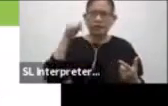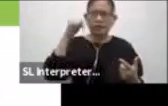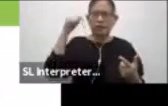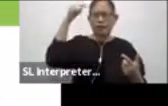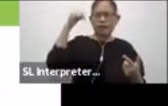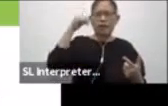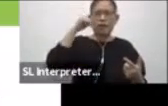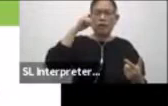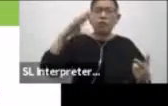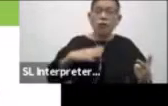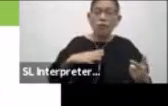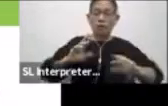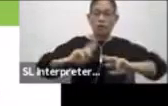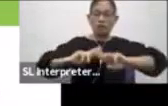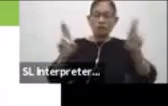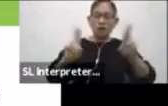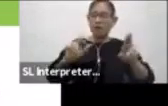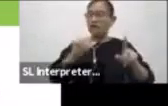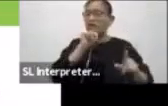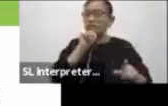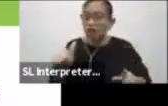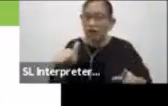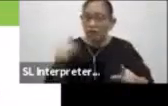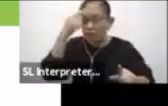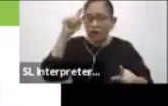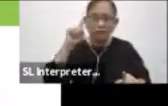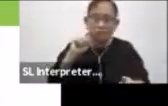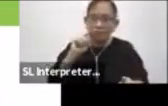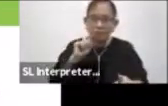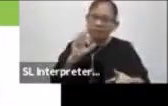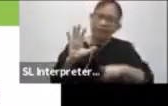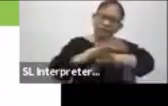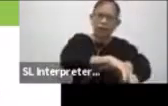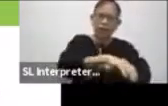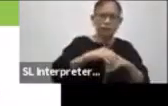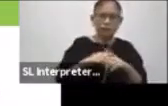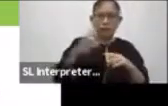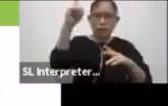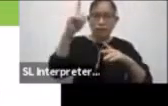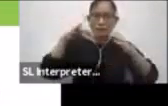not. One of the studies which was conducted by UNFPA,